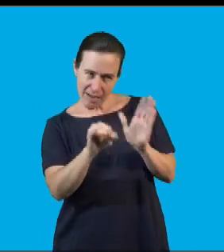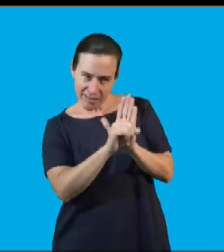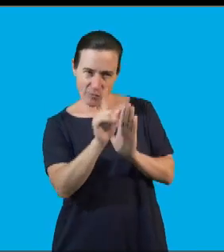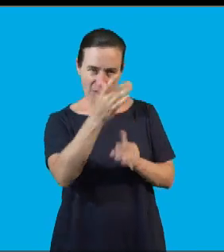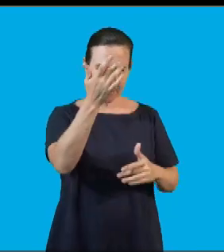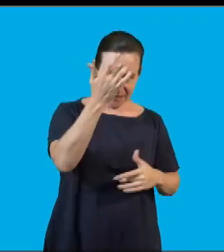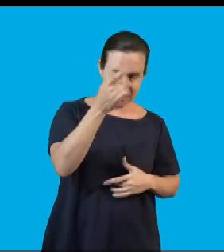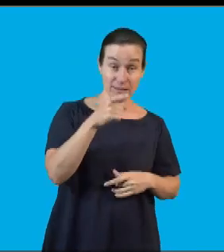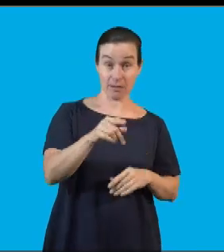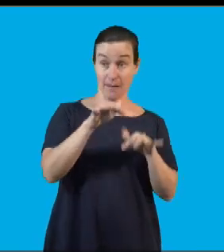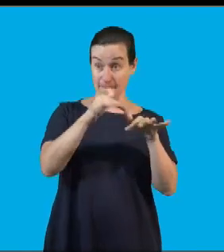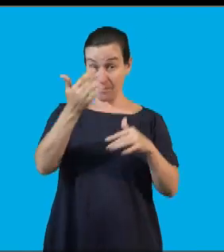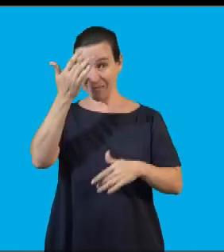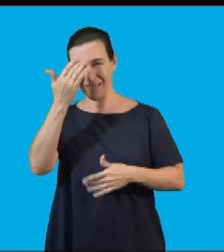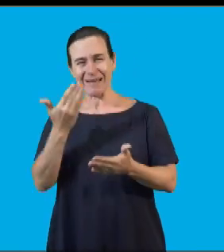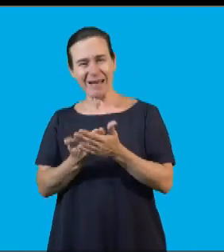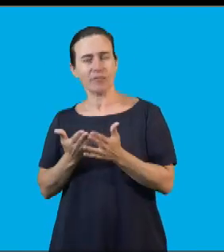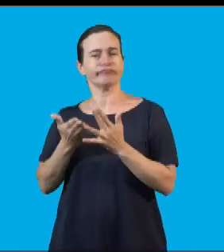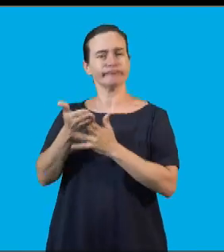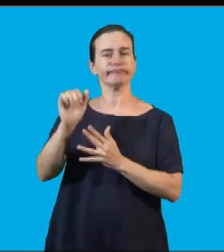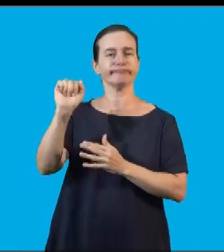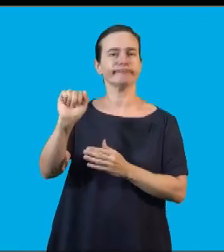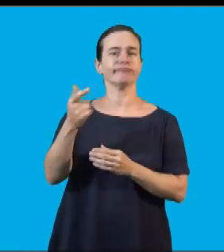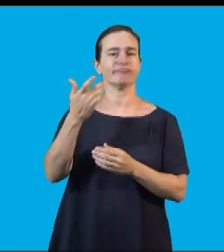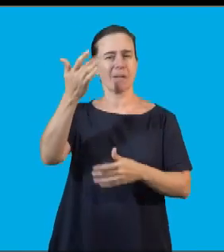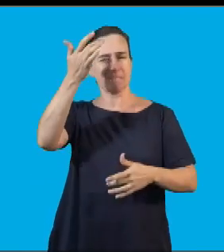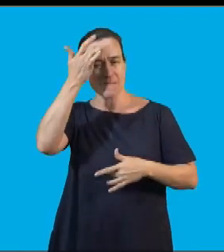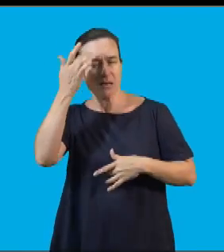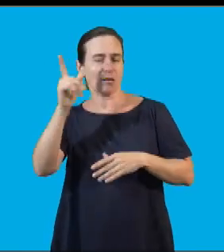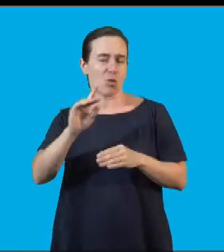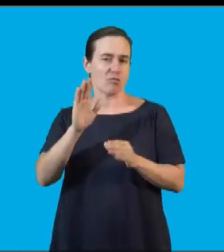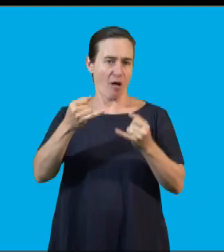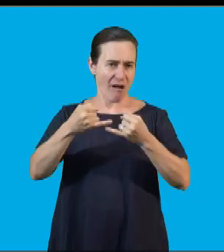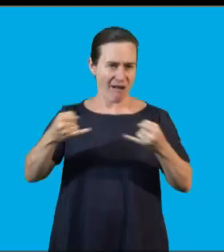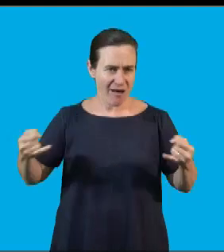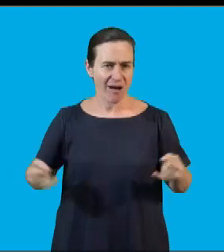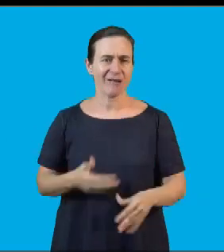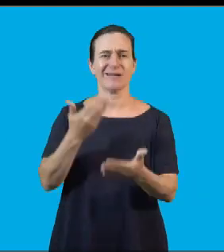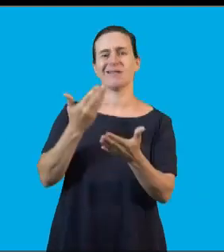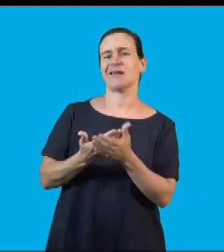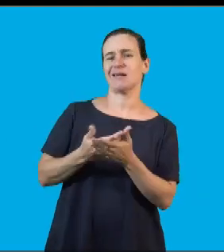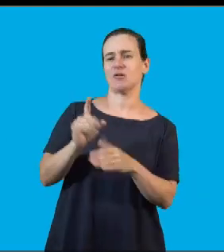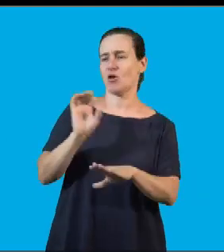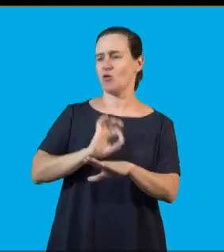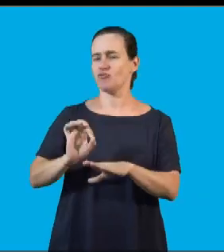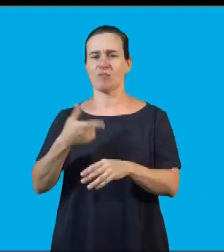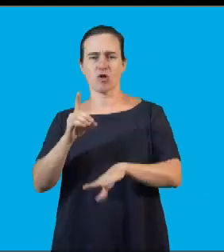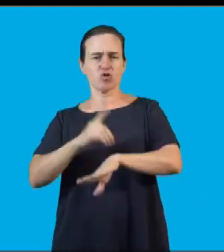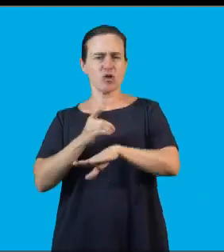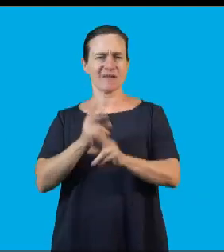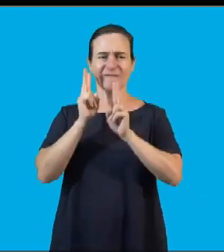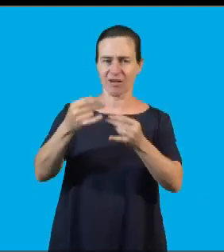plans. Patients can now access their medical records online, schedule virtual consultations, receive reminders